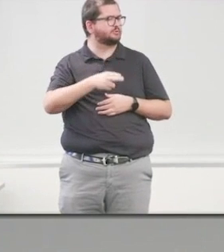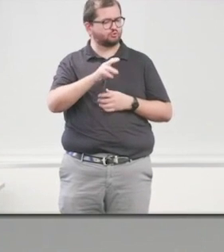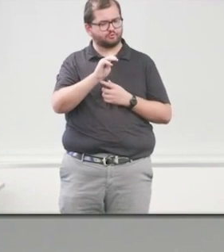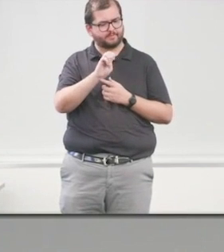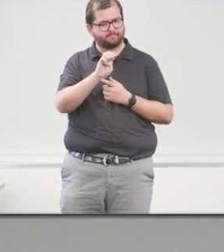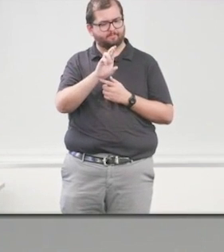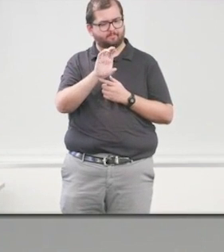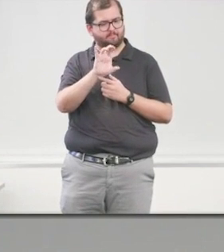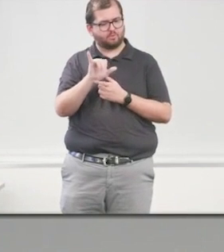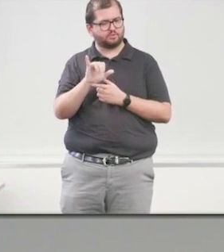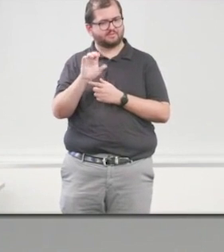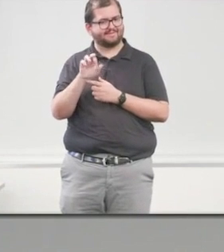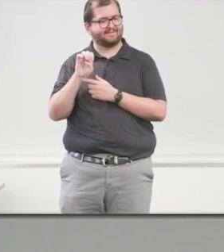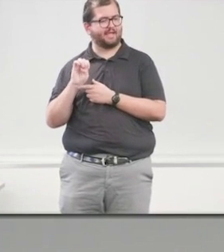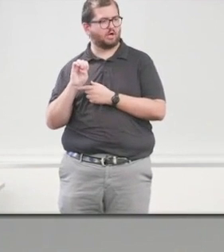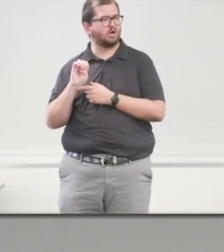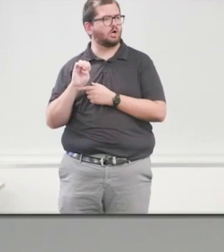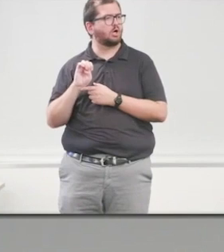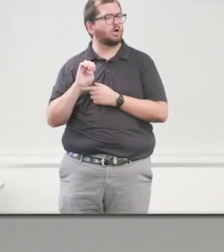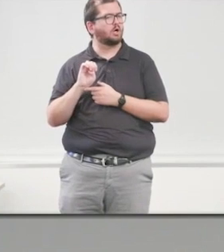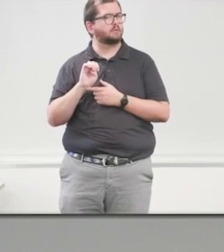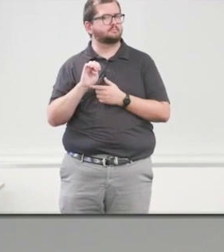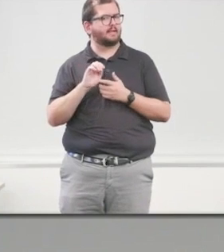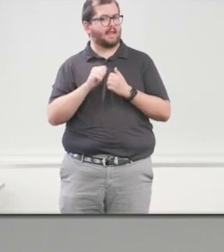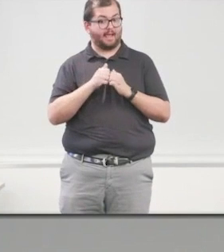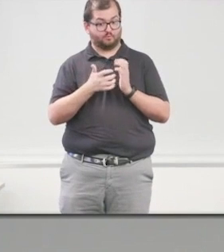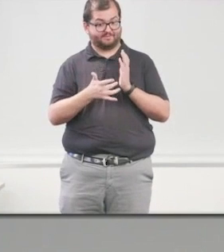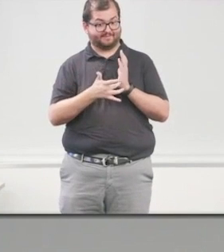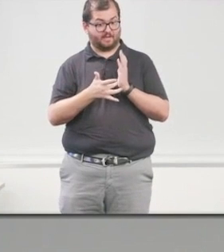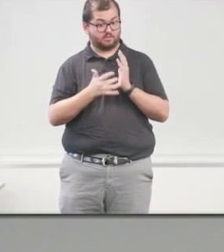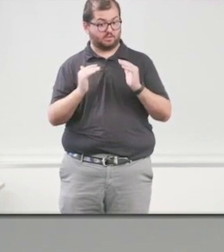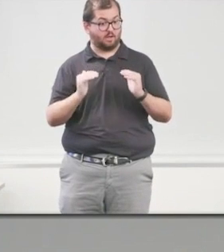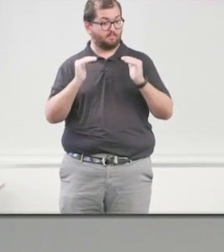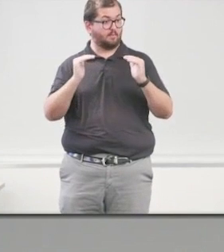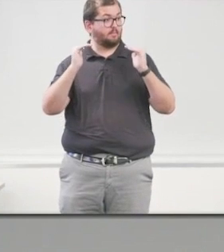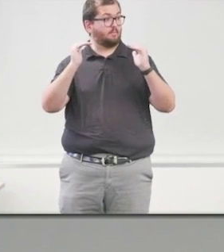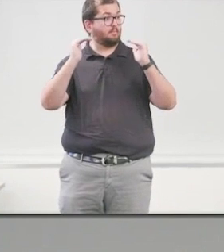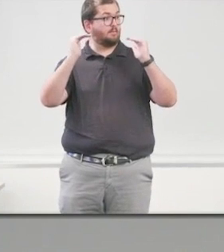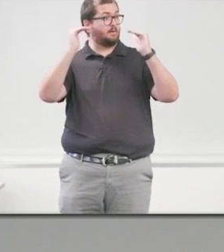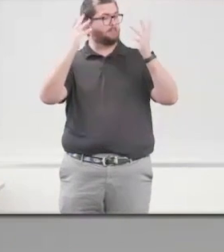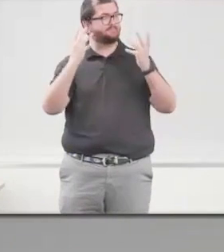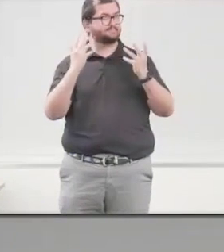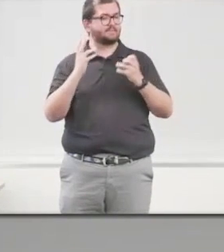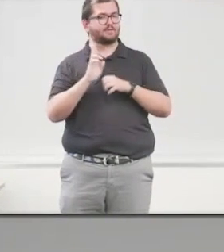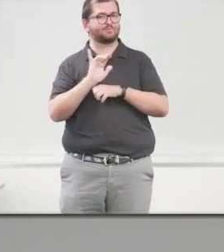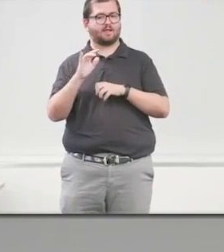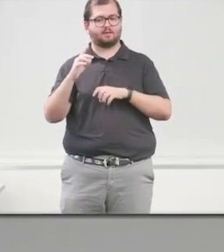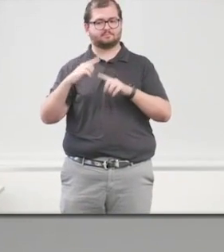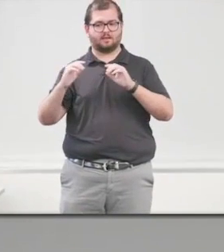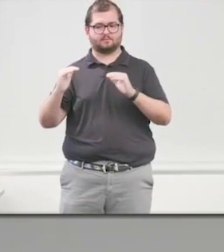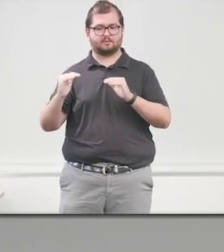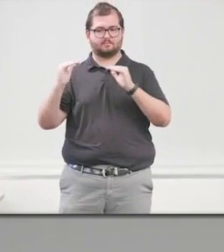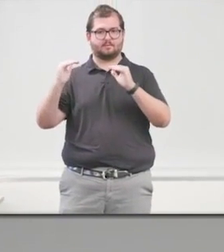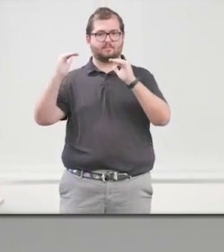and also how the introduction of technological advancements, I always say advancements because sometimes a lot of people think they're